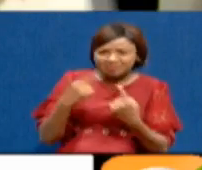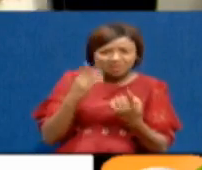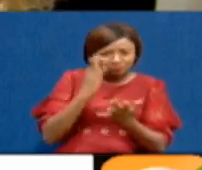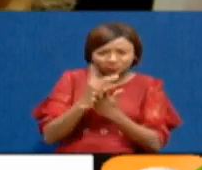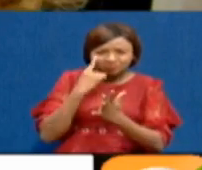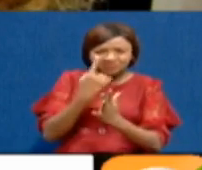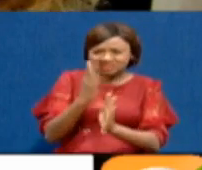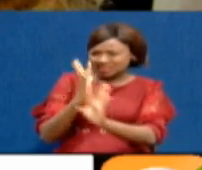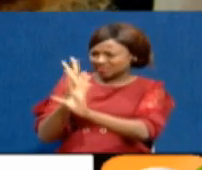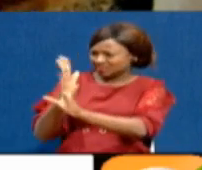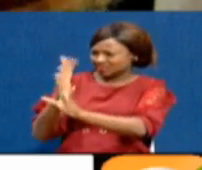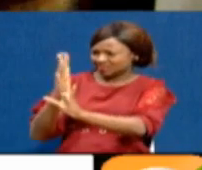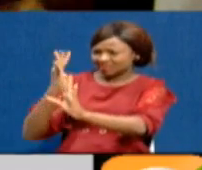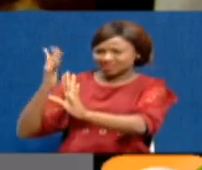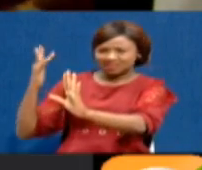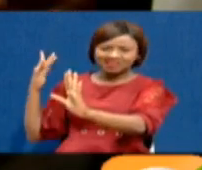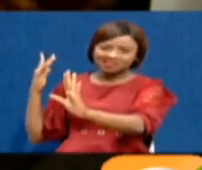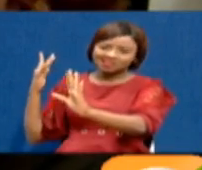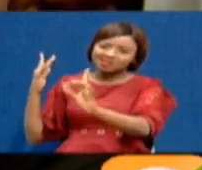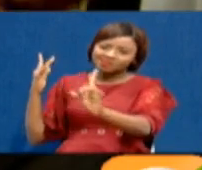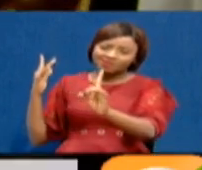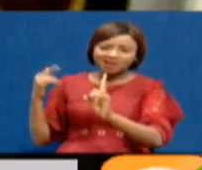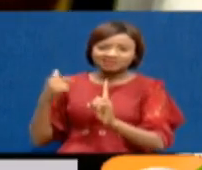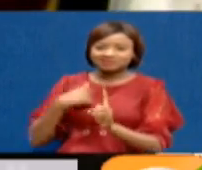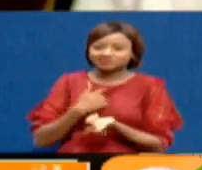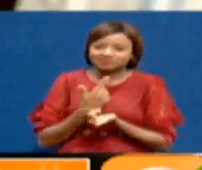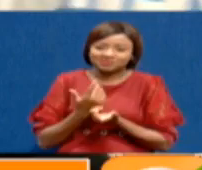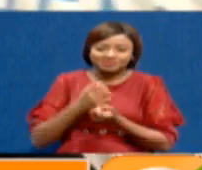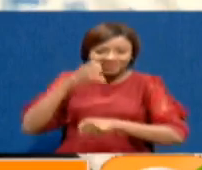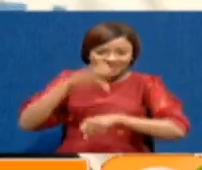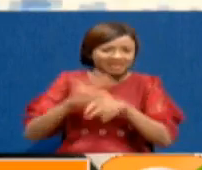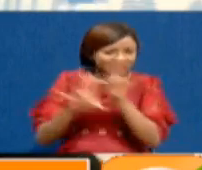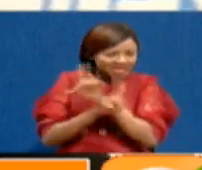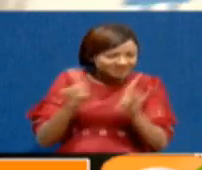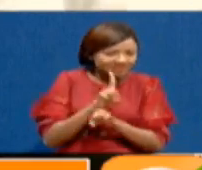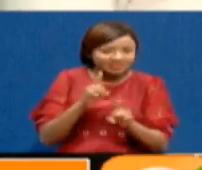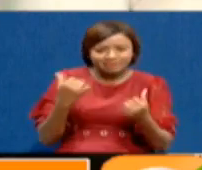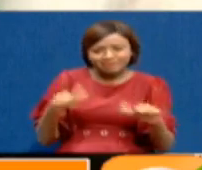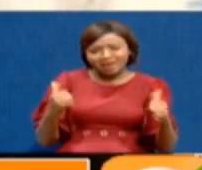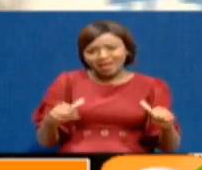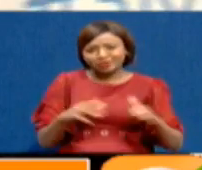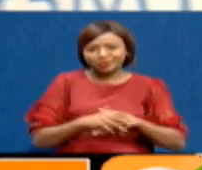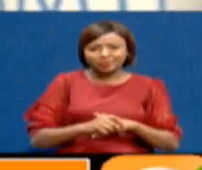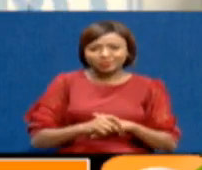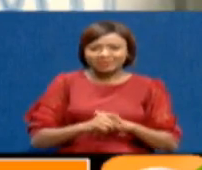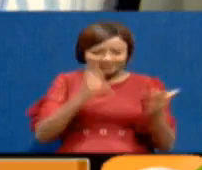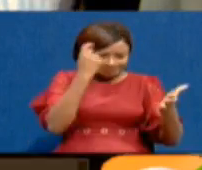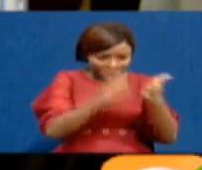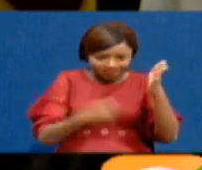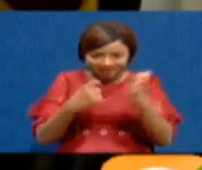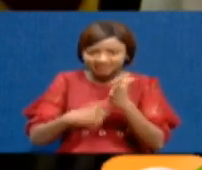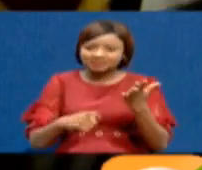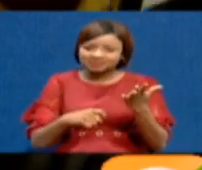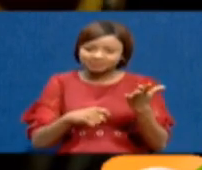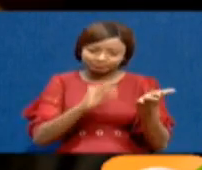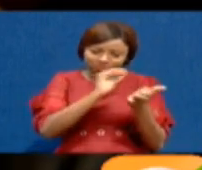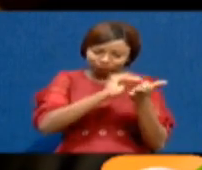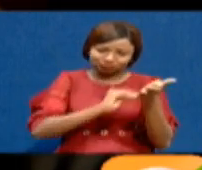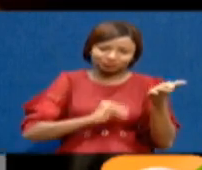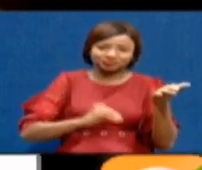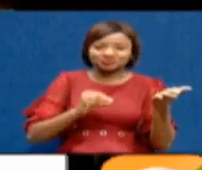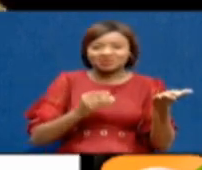mrefu. Unfortunately, hata sijapata what I wanted. Sijapata the dresses. Was already